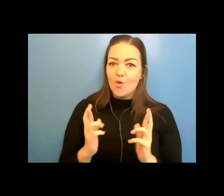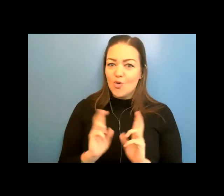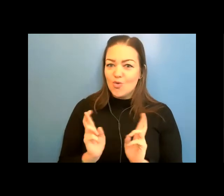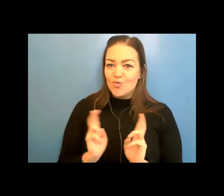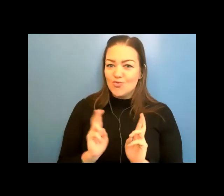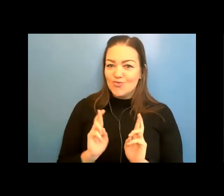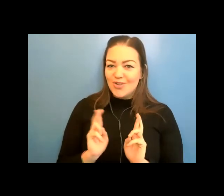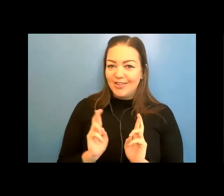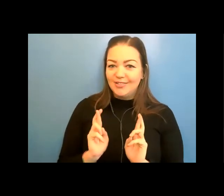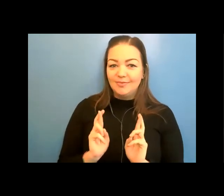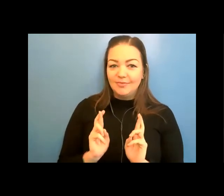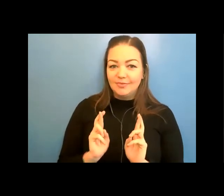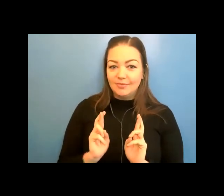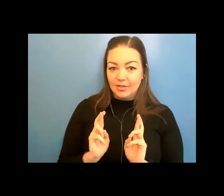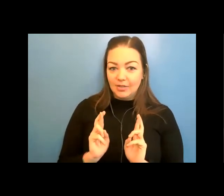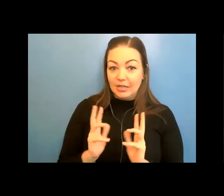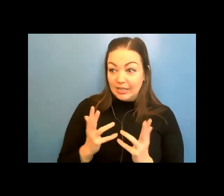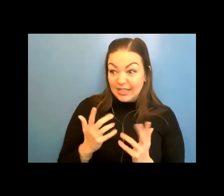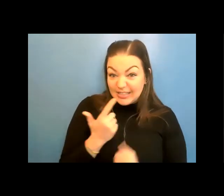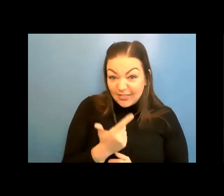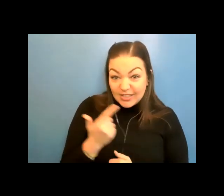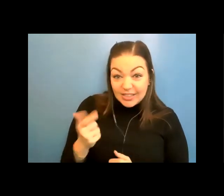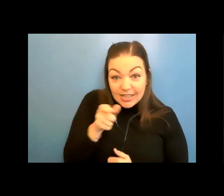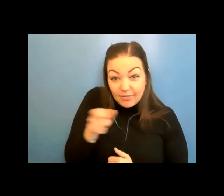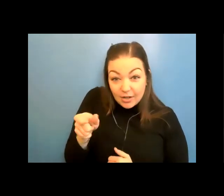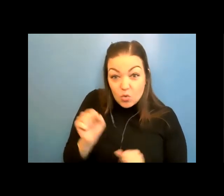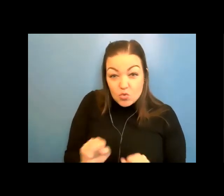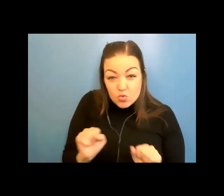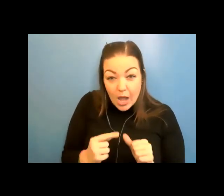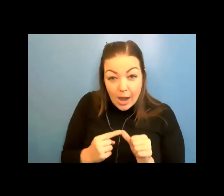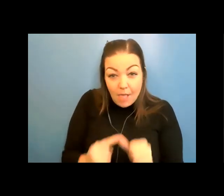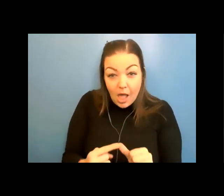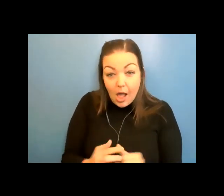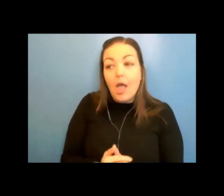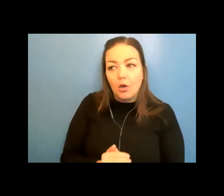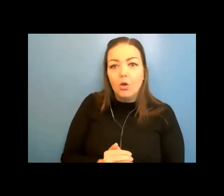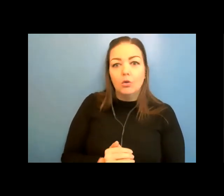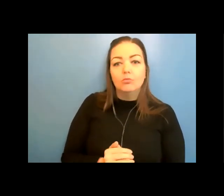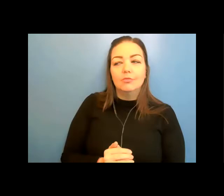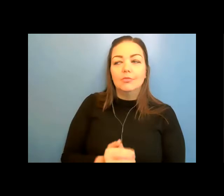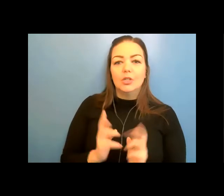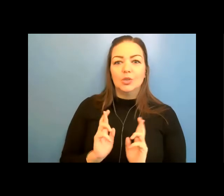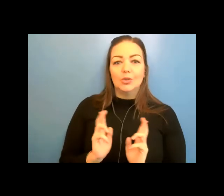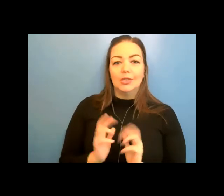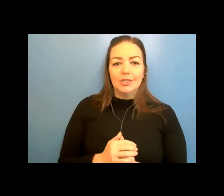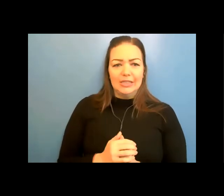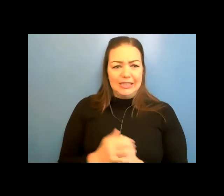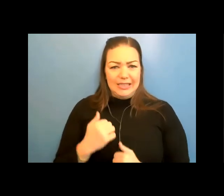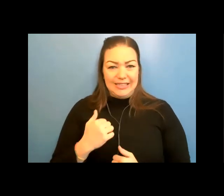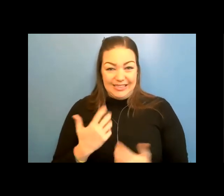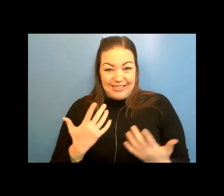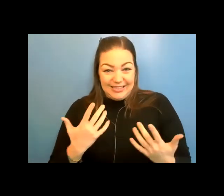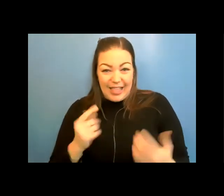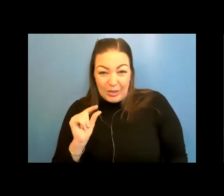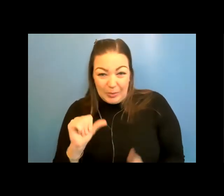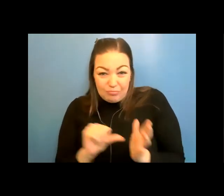crossed for our 77 artists who are in that shortlist. I'm sorry if my internet